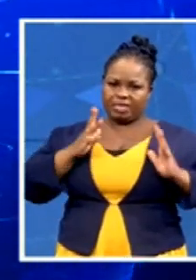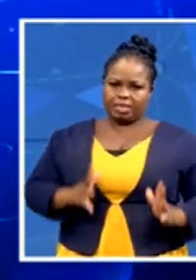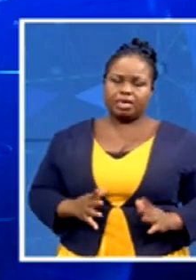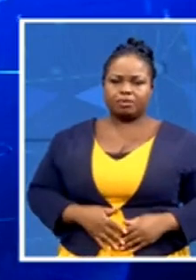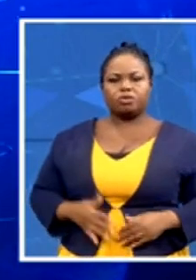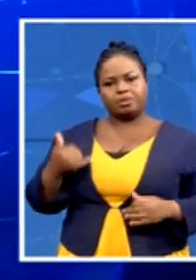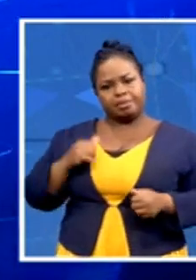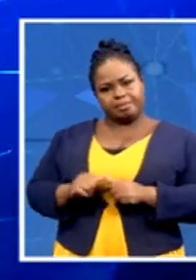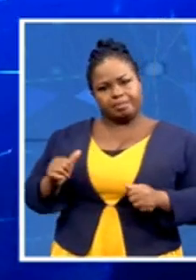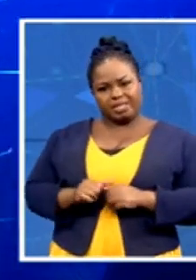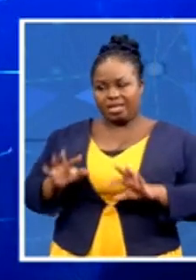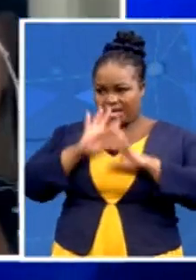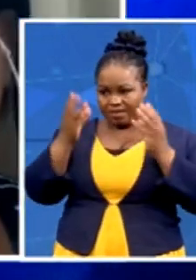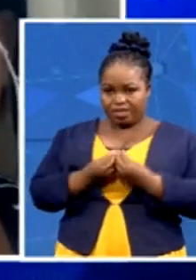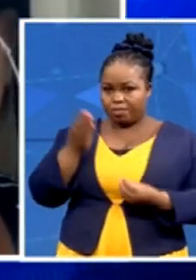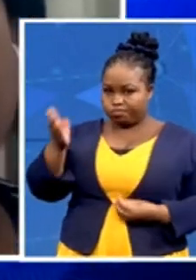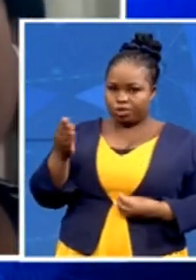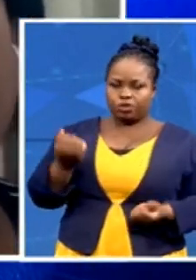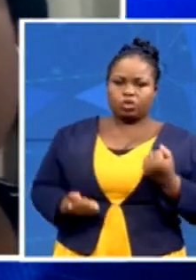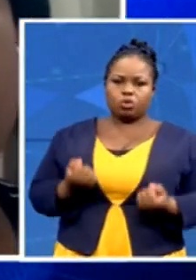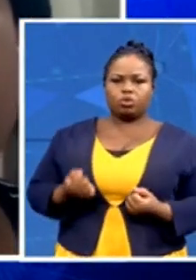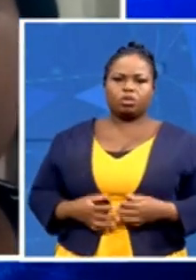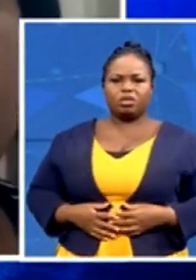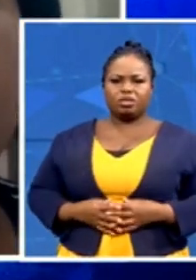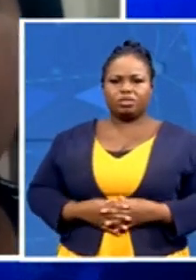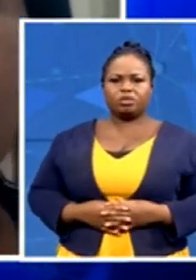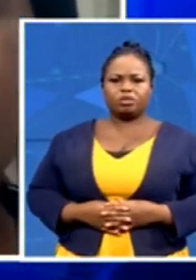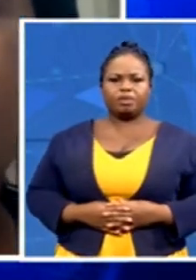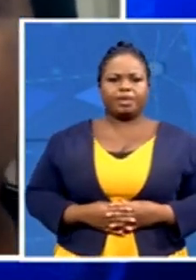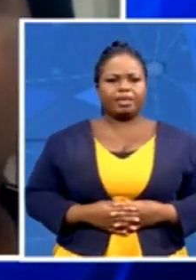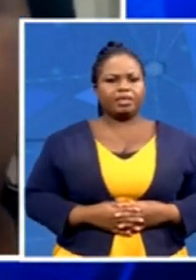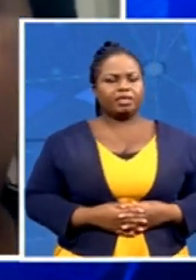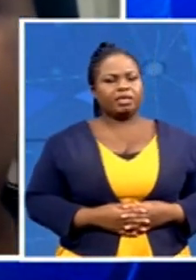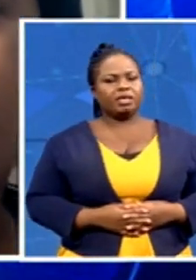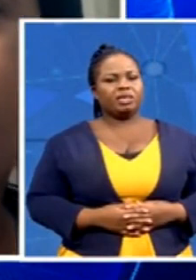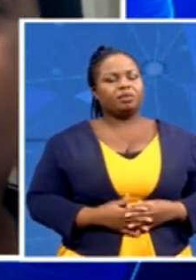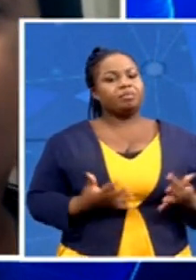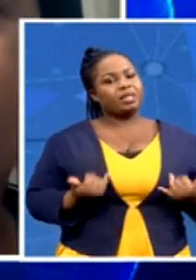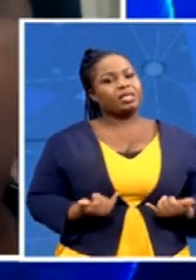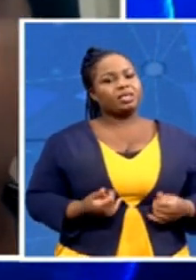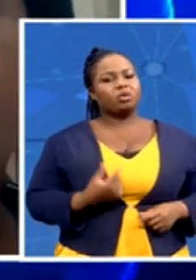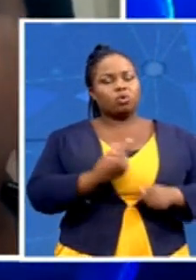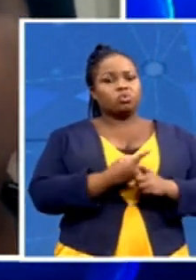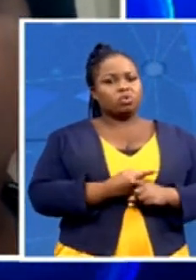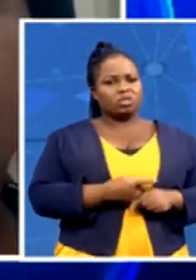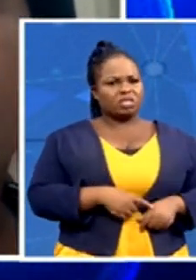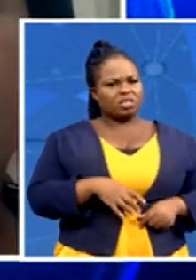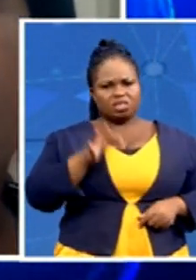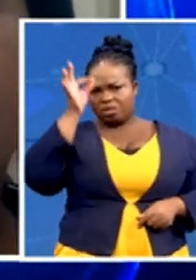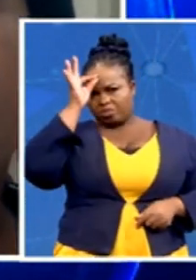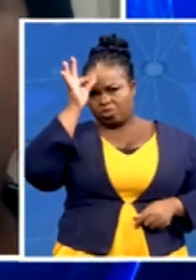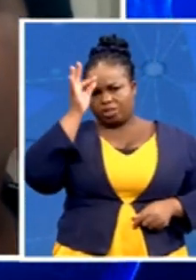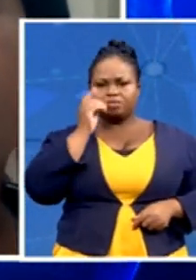ventilated in court. But were the arrested officers under surveillance before conducting the actual arrest?